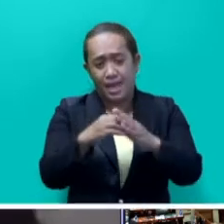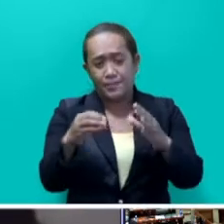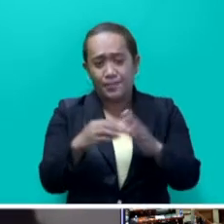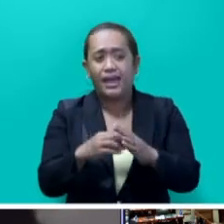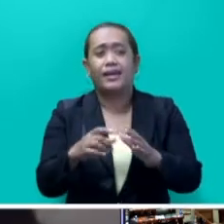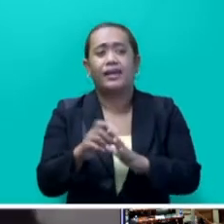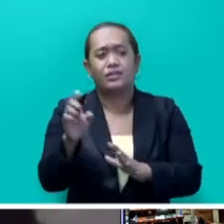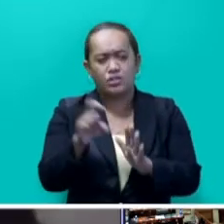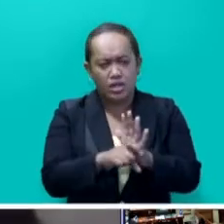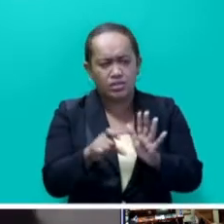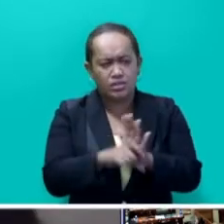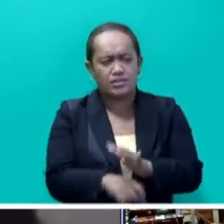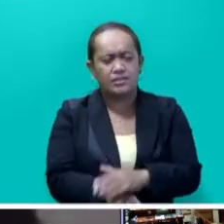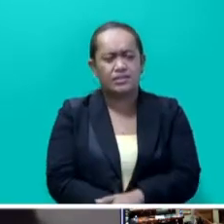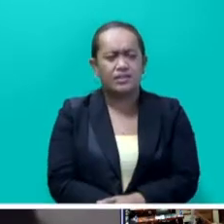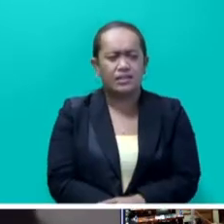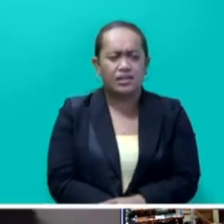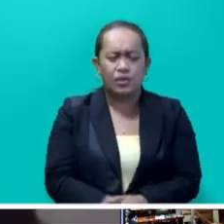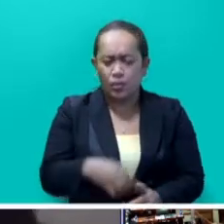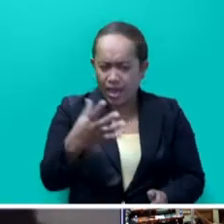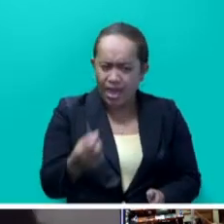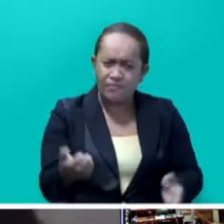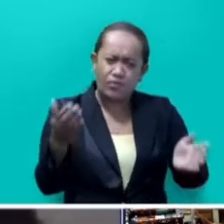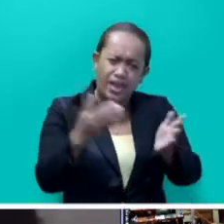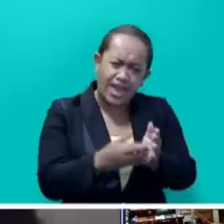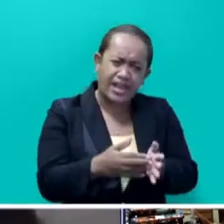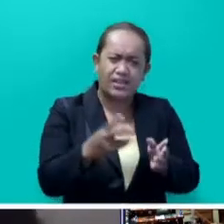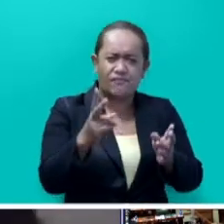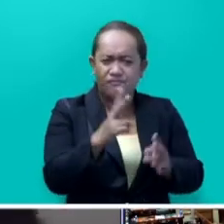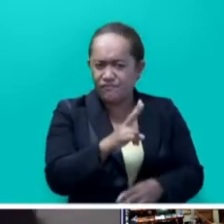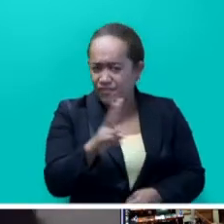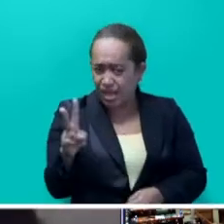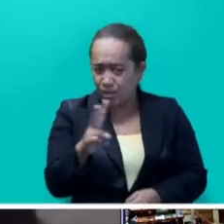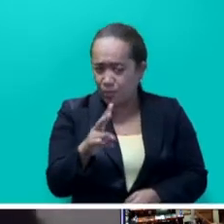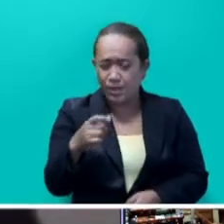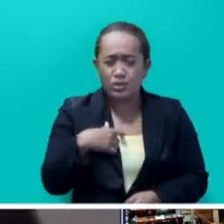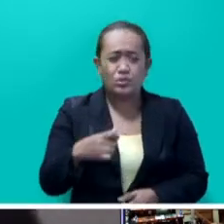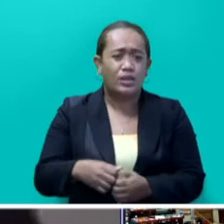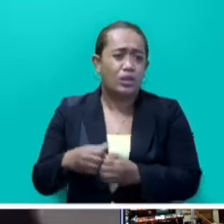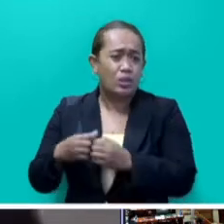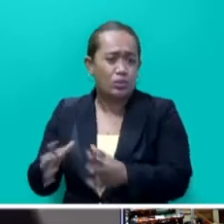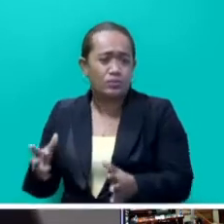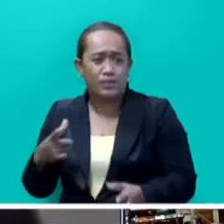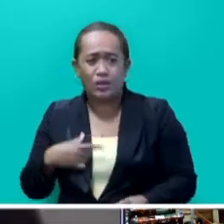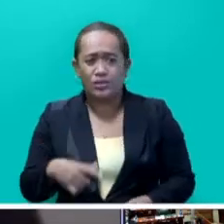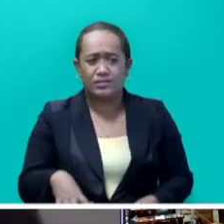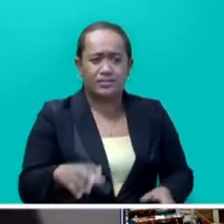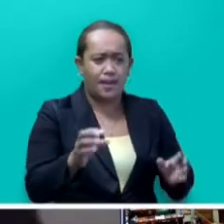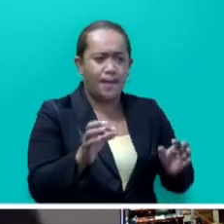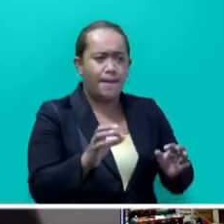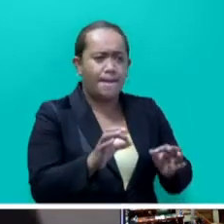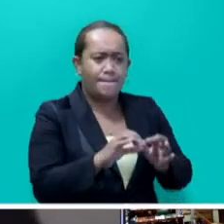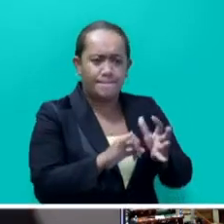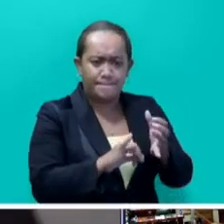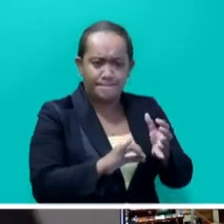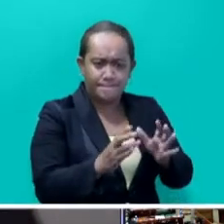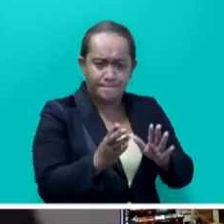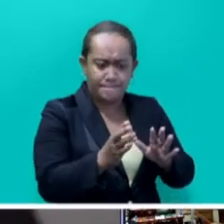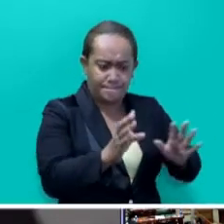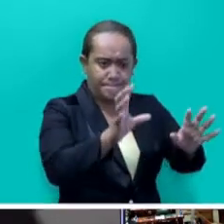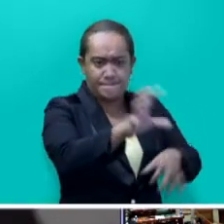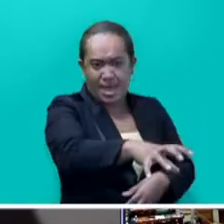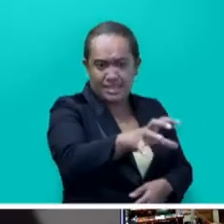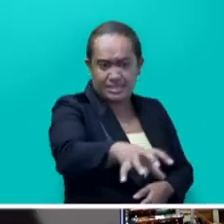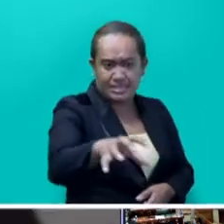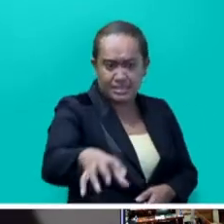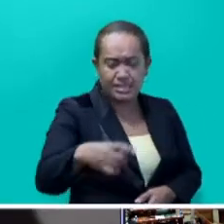because we added value to these permits, and they're going to lose it because they're losing their base. That's definitely not the case. You don't lose